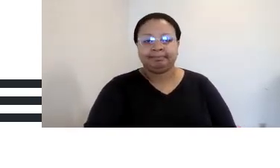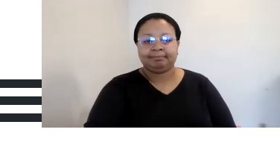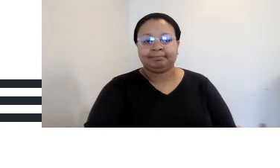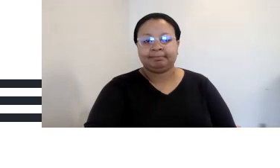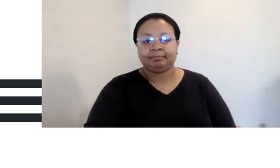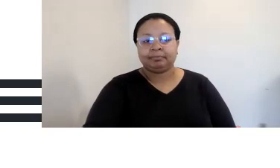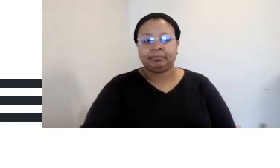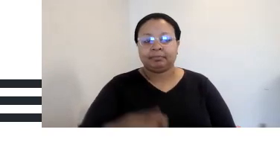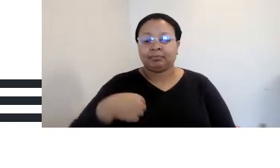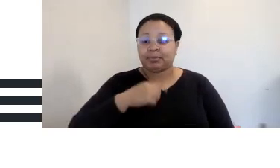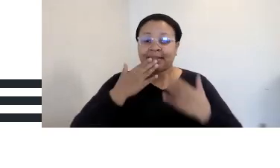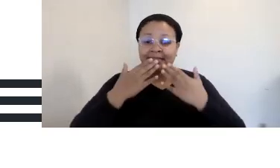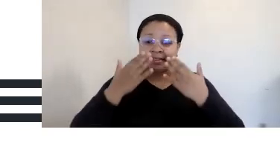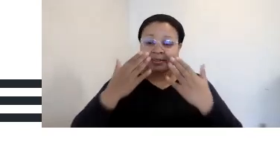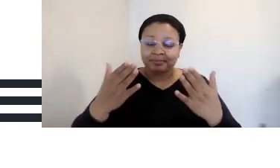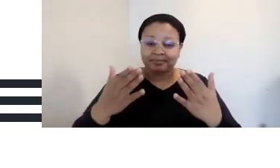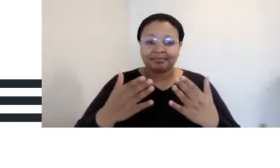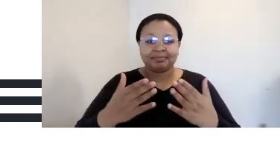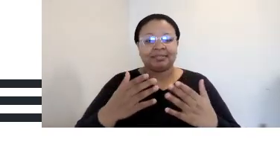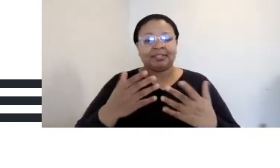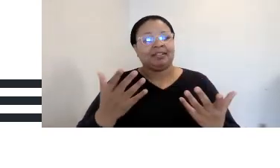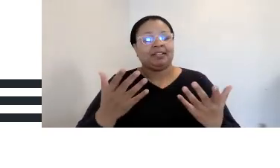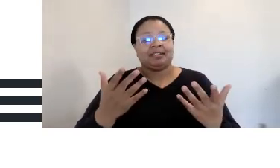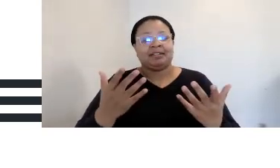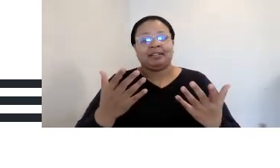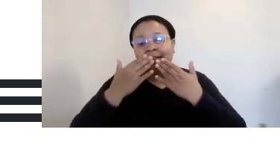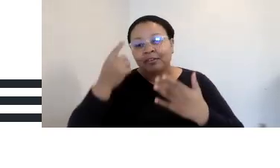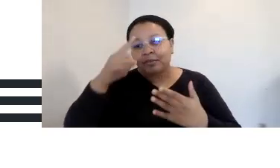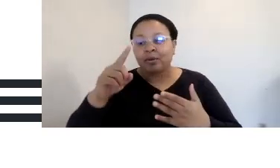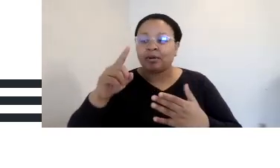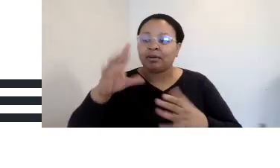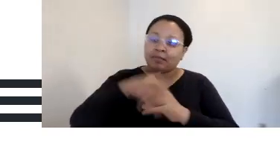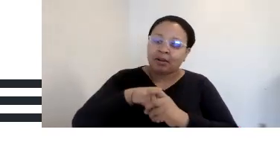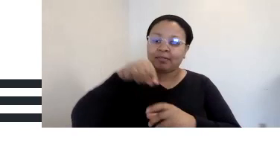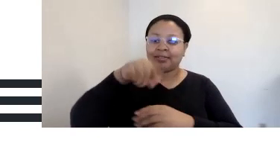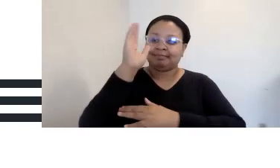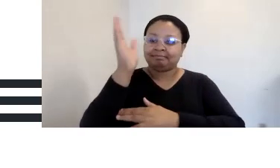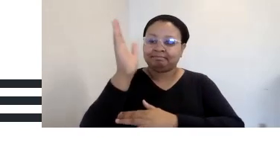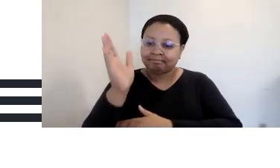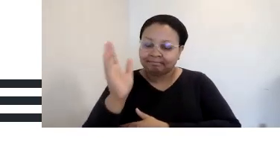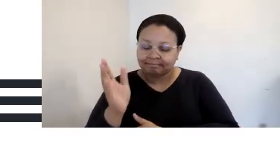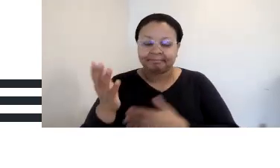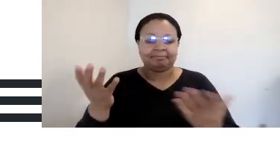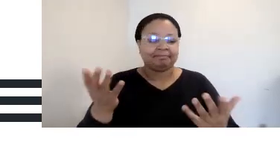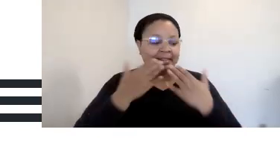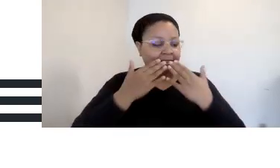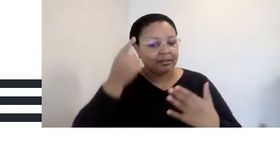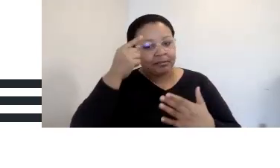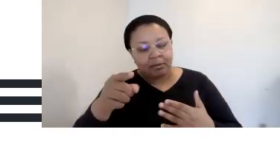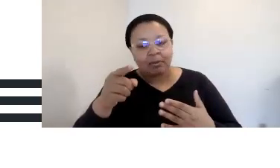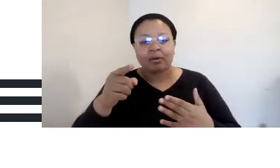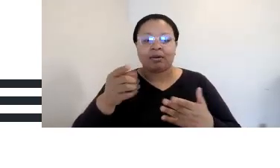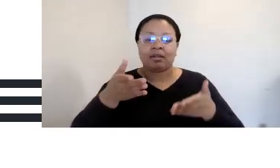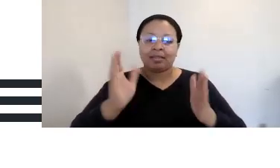And we thank you. We thank you for being a part of this presentation. We thank you for